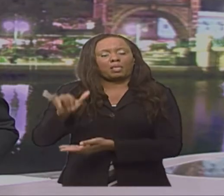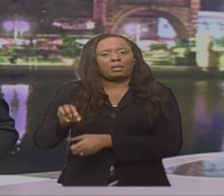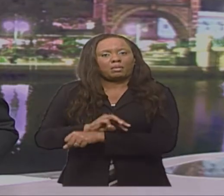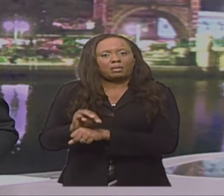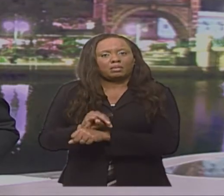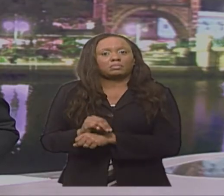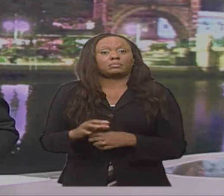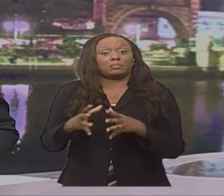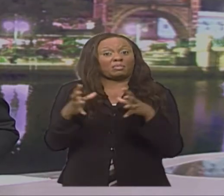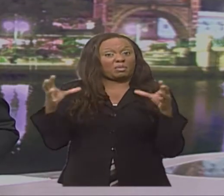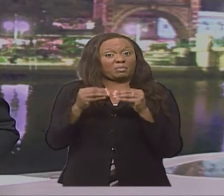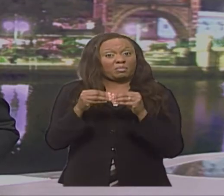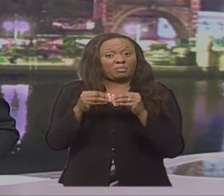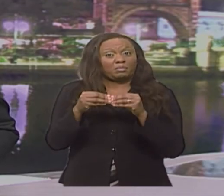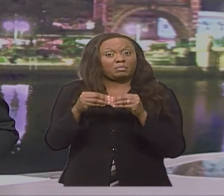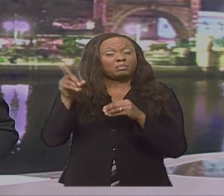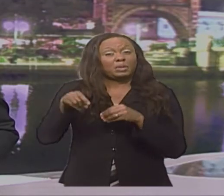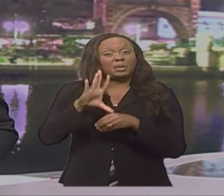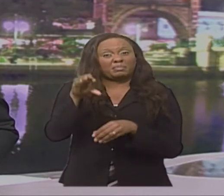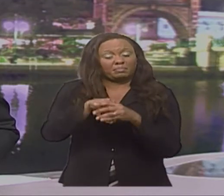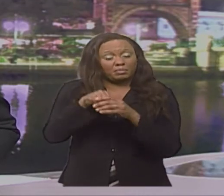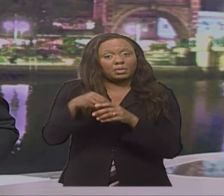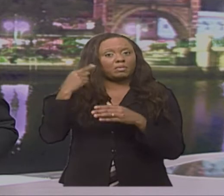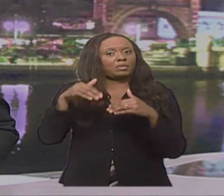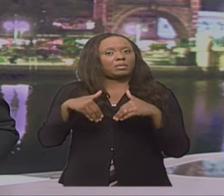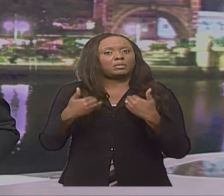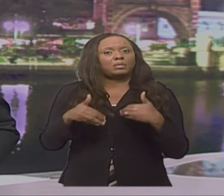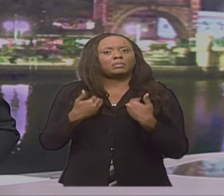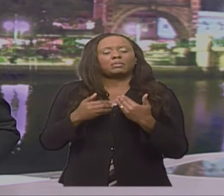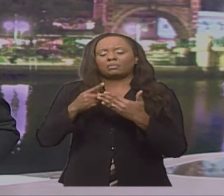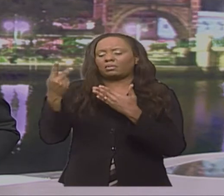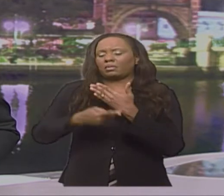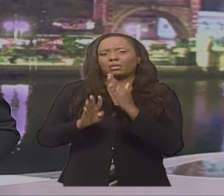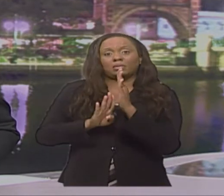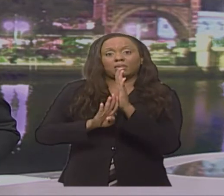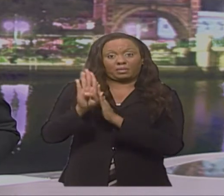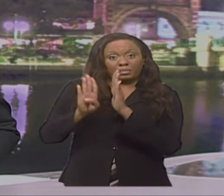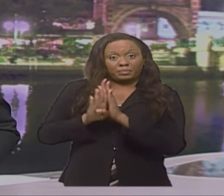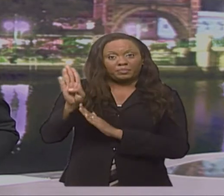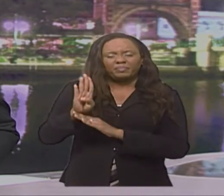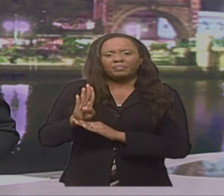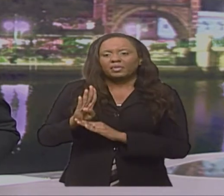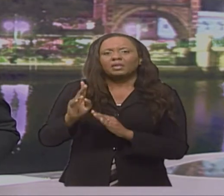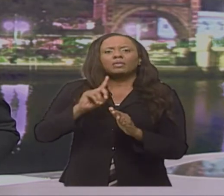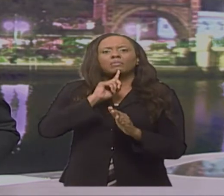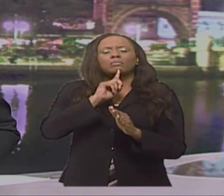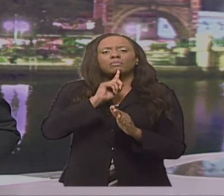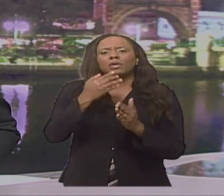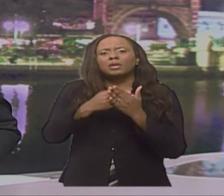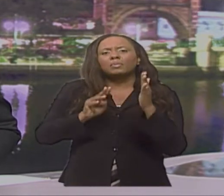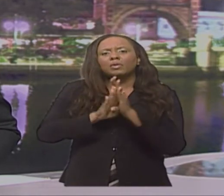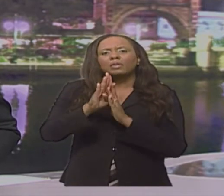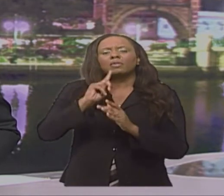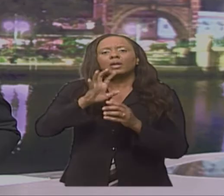amount of resources should be injected into the youth development program. He told the House of Assembly that the program has been a key aspect of the national youth